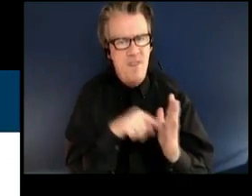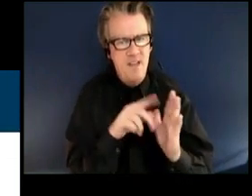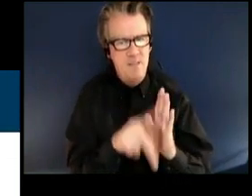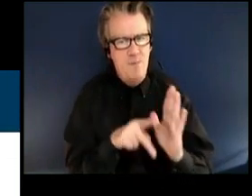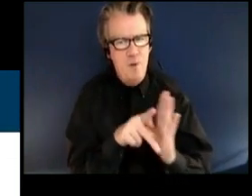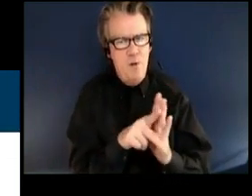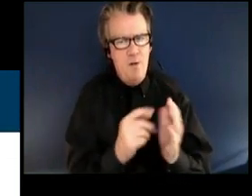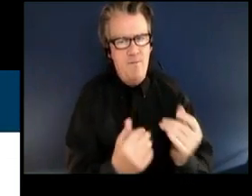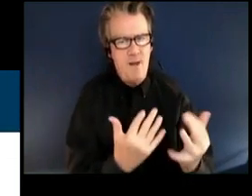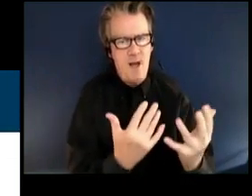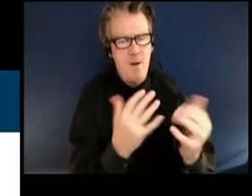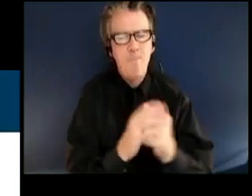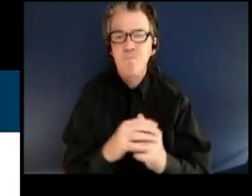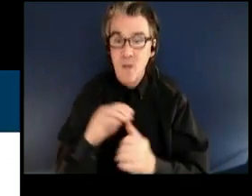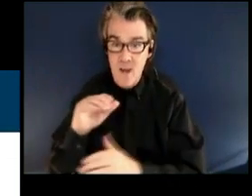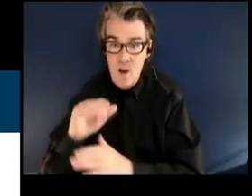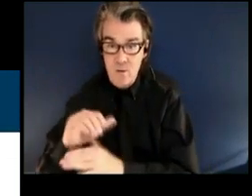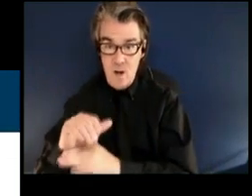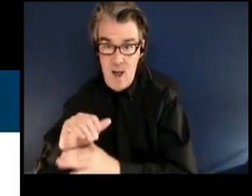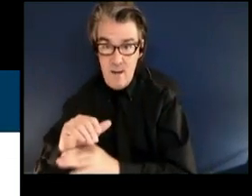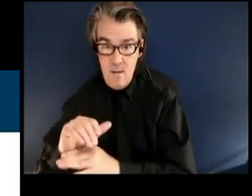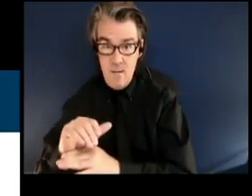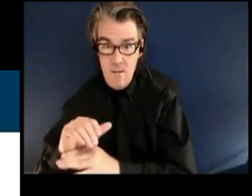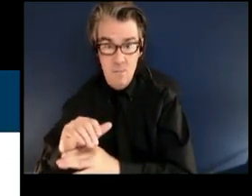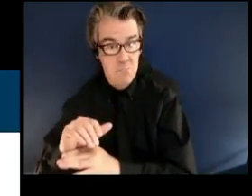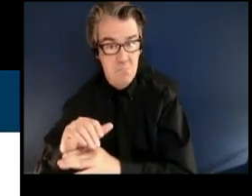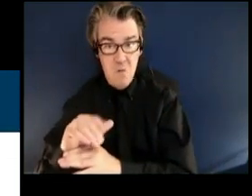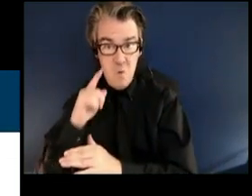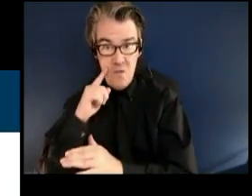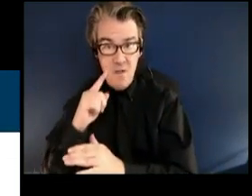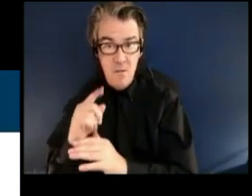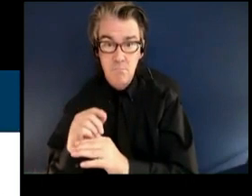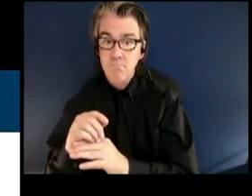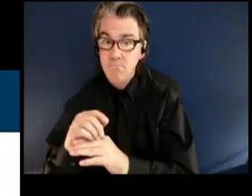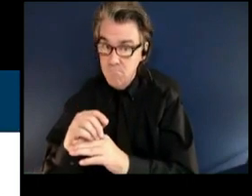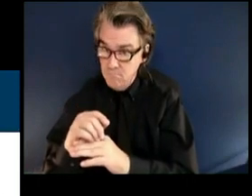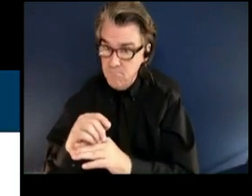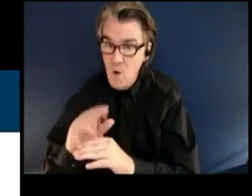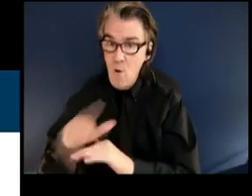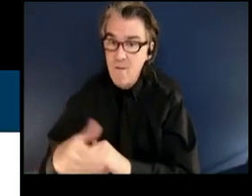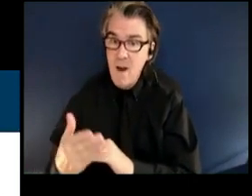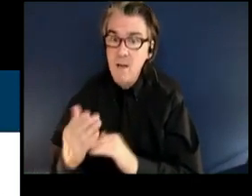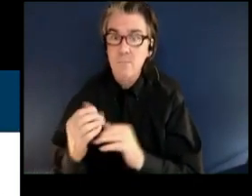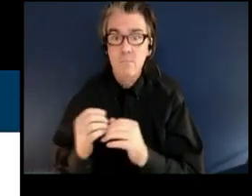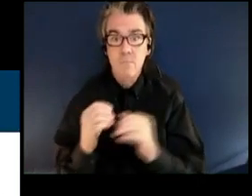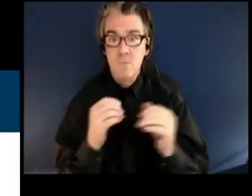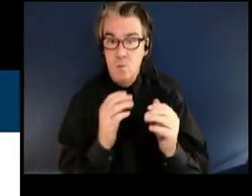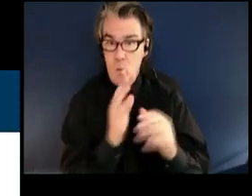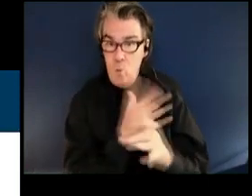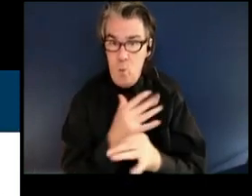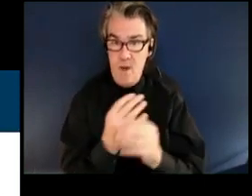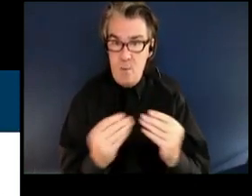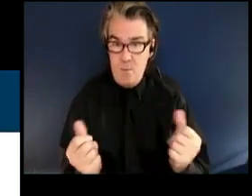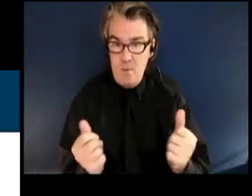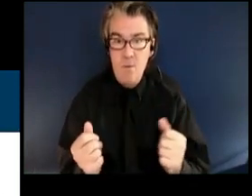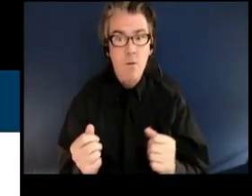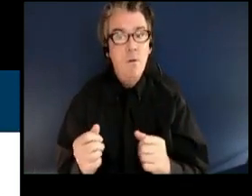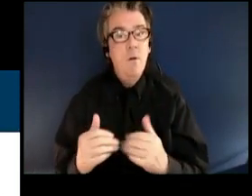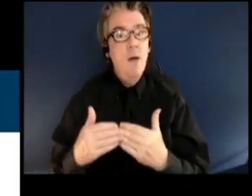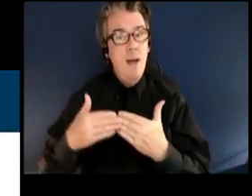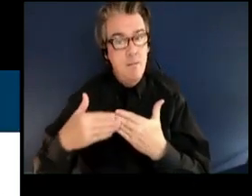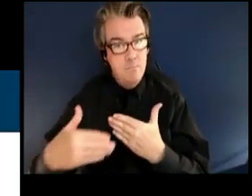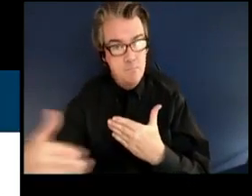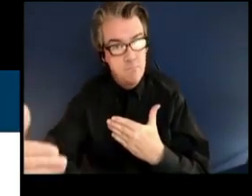days, so that is some good news. But it is always a good idea to be prepared living in California, as we all know. So how can